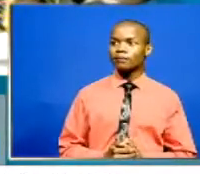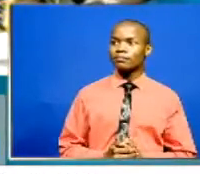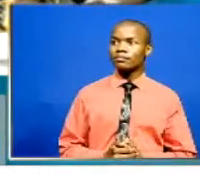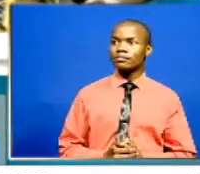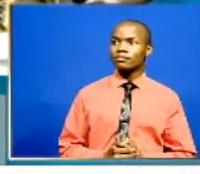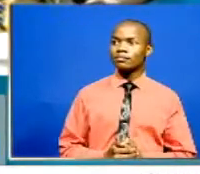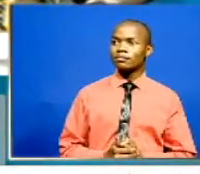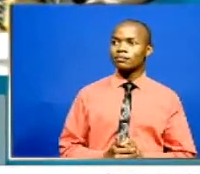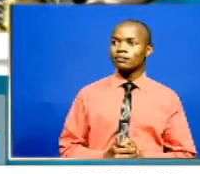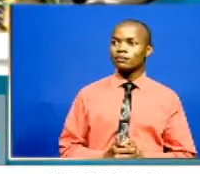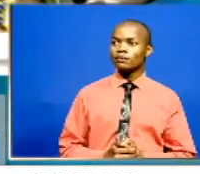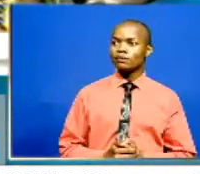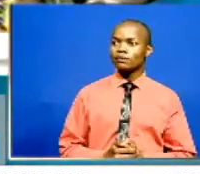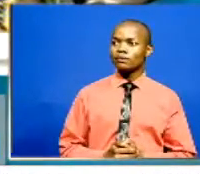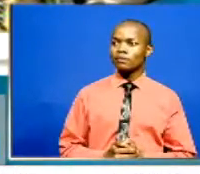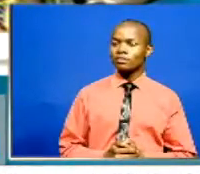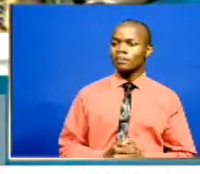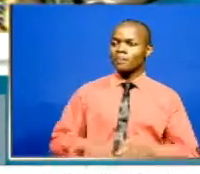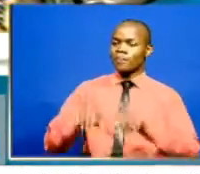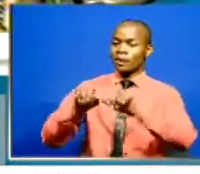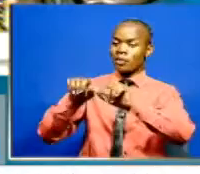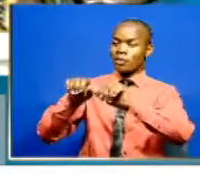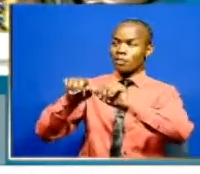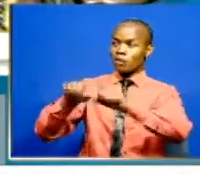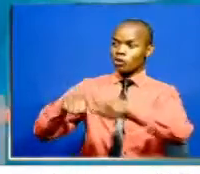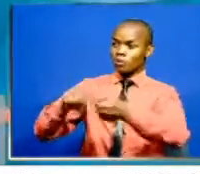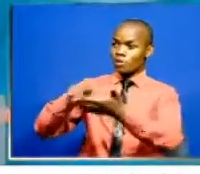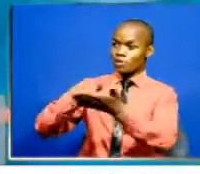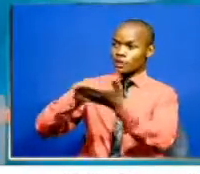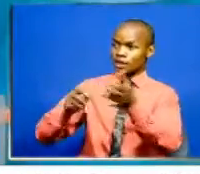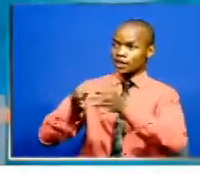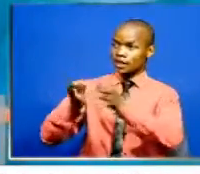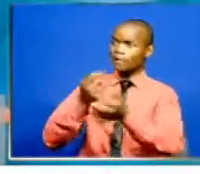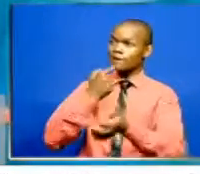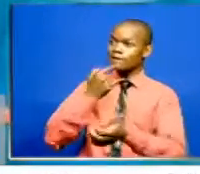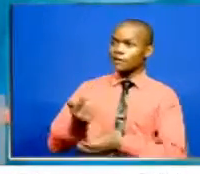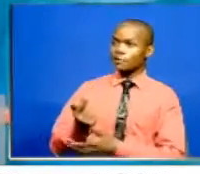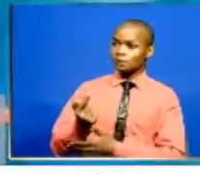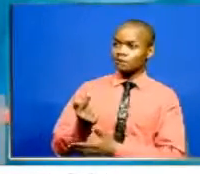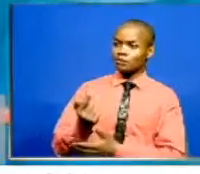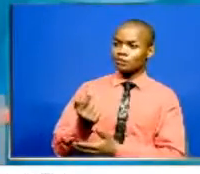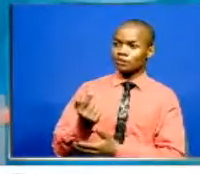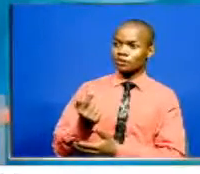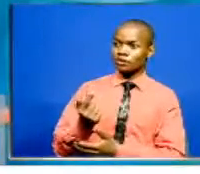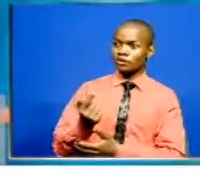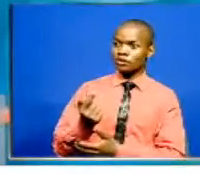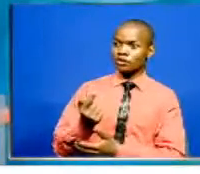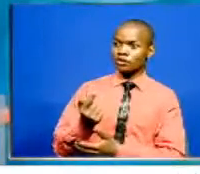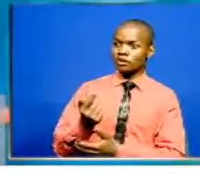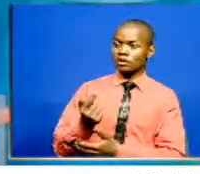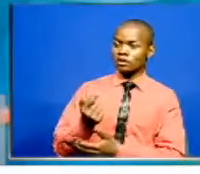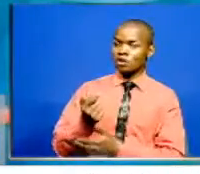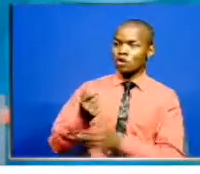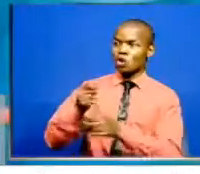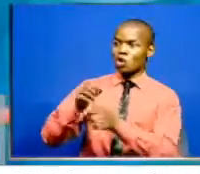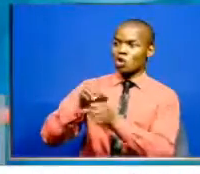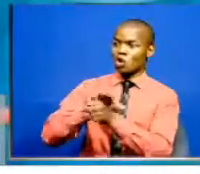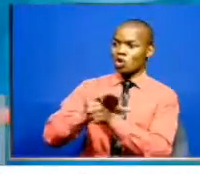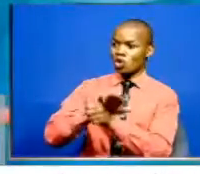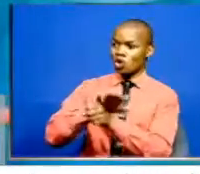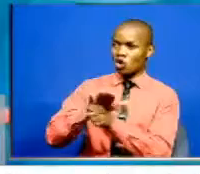It will be a mistake if we say that COVID-19 has directly changed, you